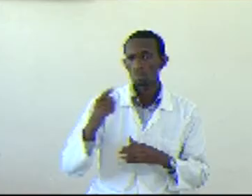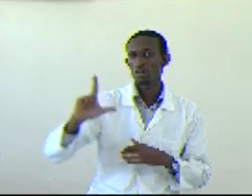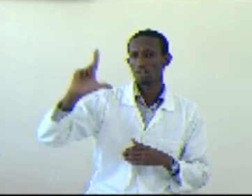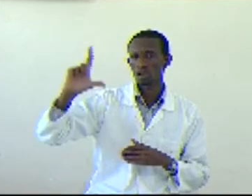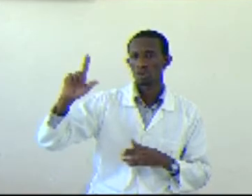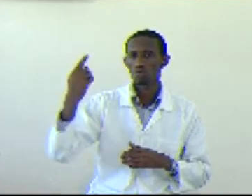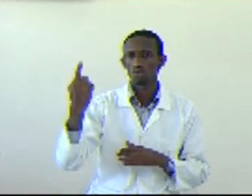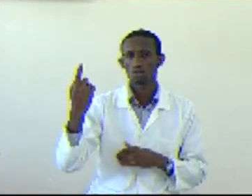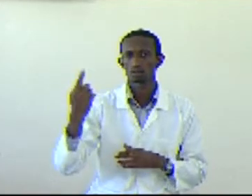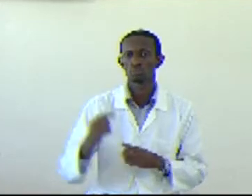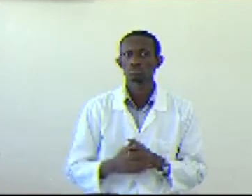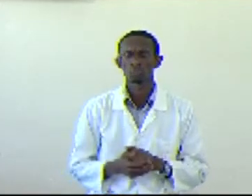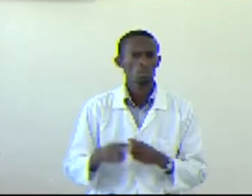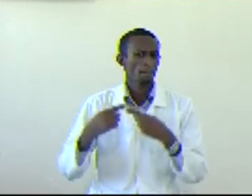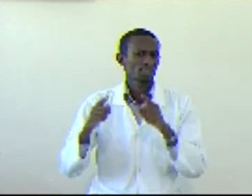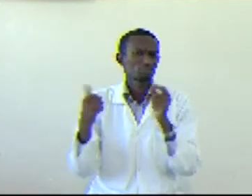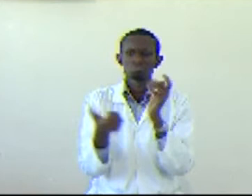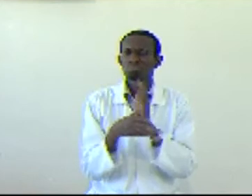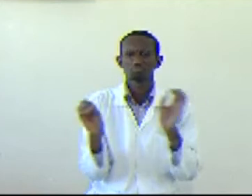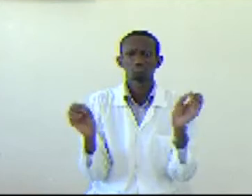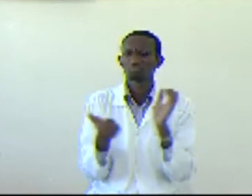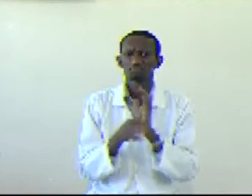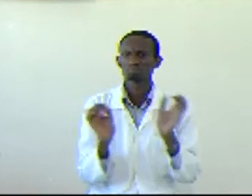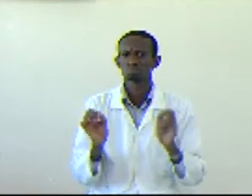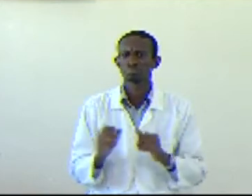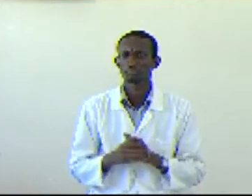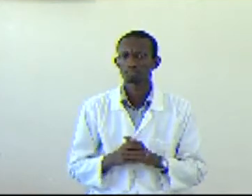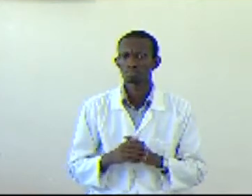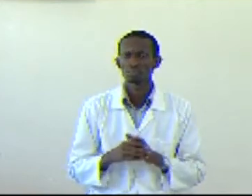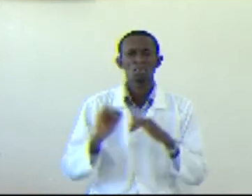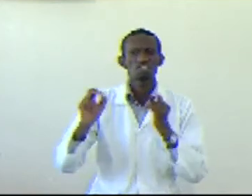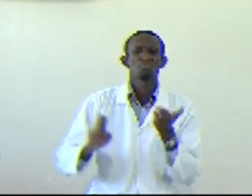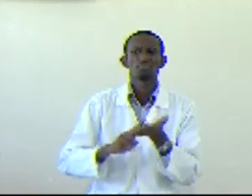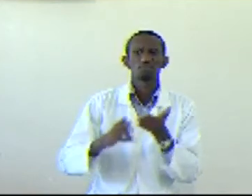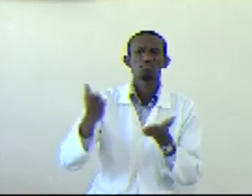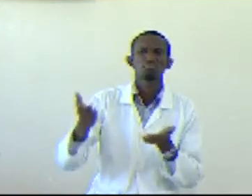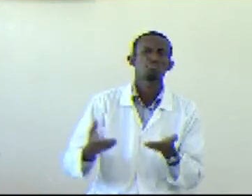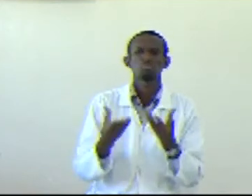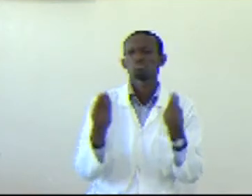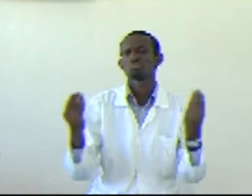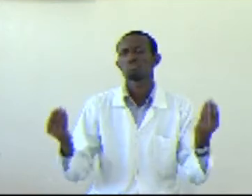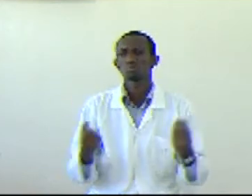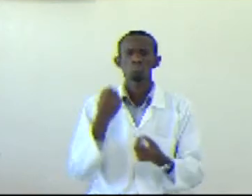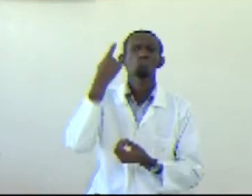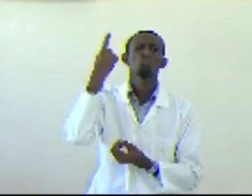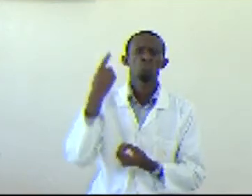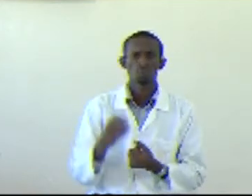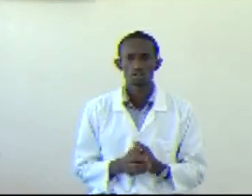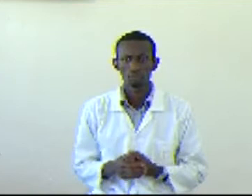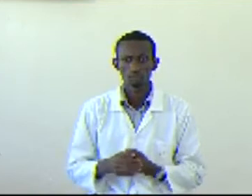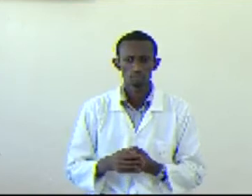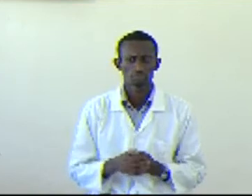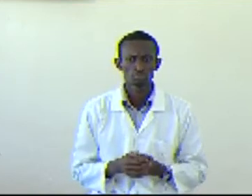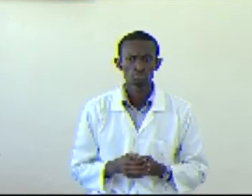that? But never mind. If we have used this, it makes you now even to understand this in detail or more. Do you get